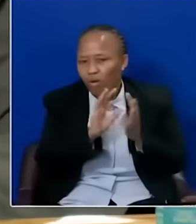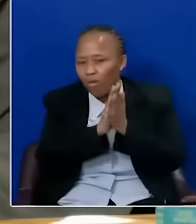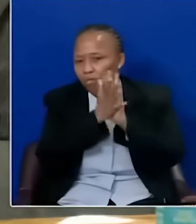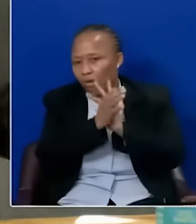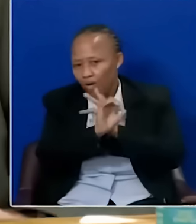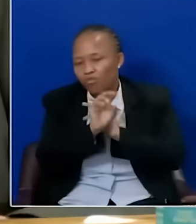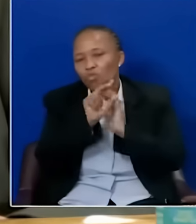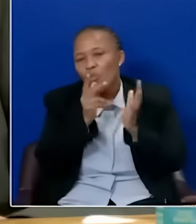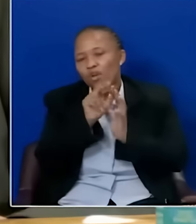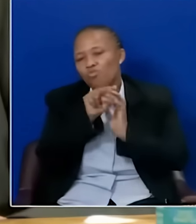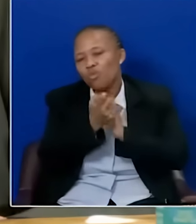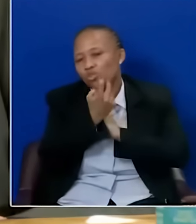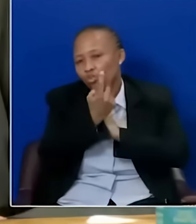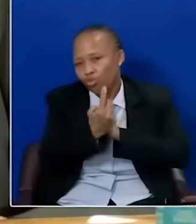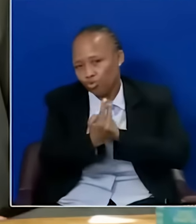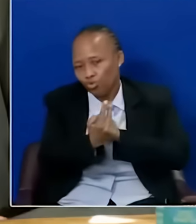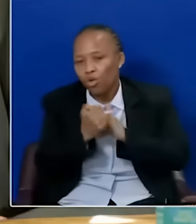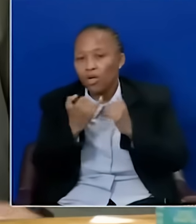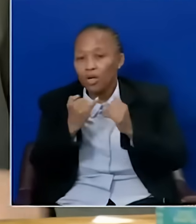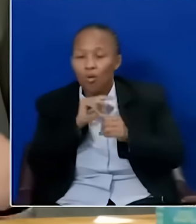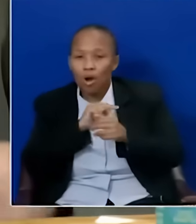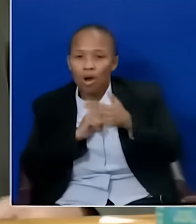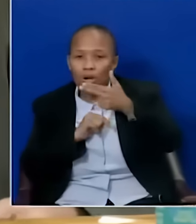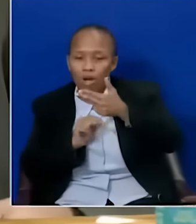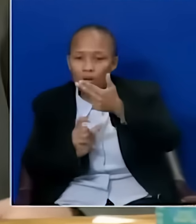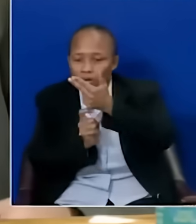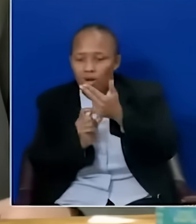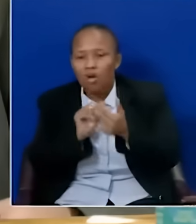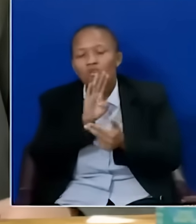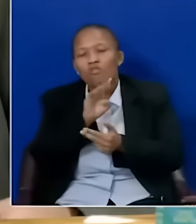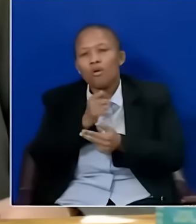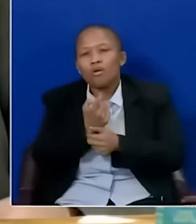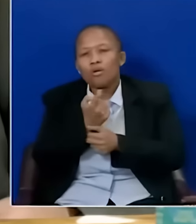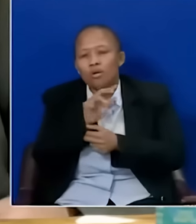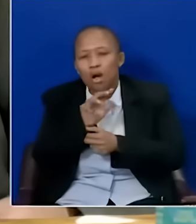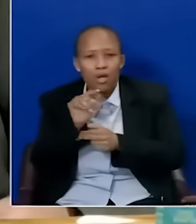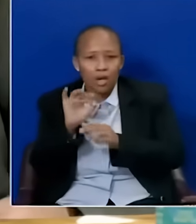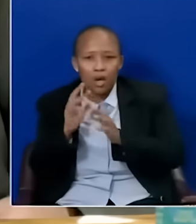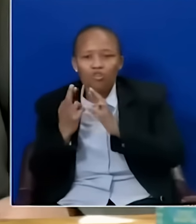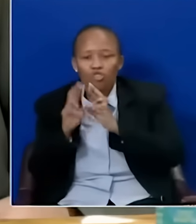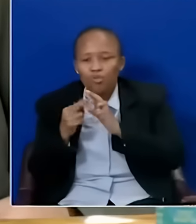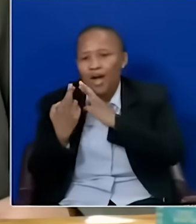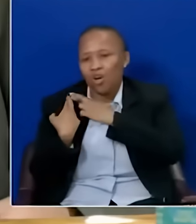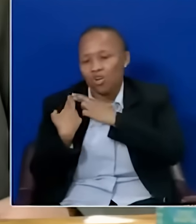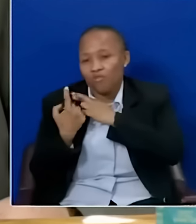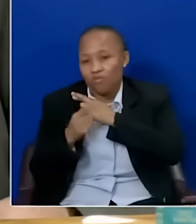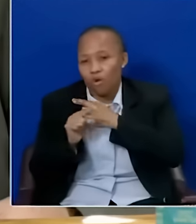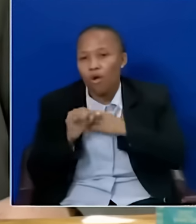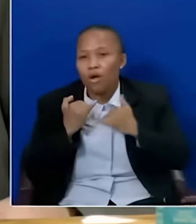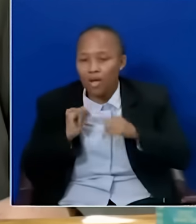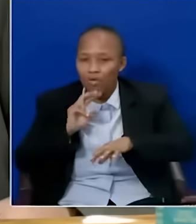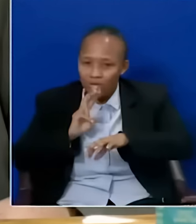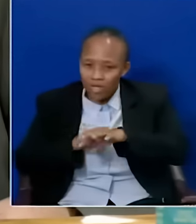the cartridges in 4.9 were unaccounted for, and asked him to correct his report accordingly. And if we go to